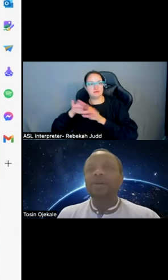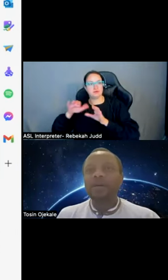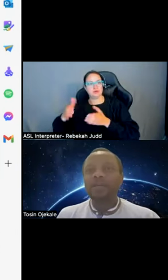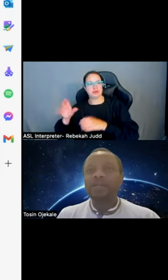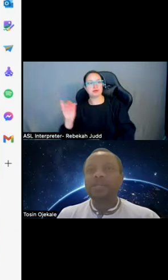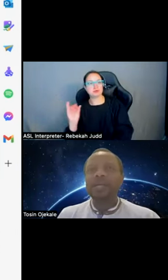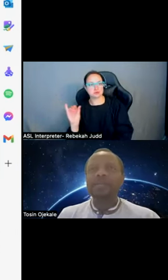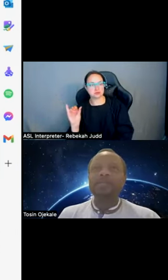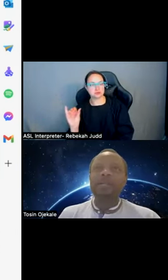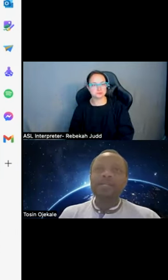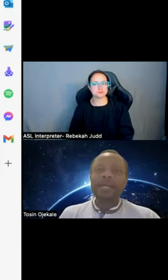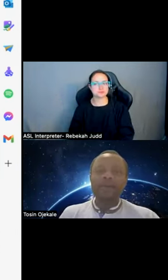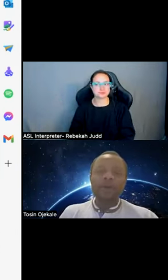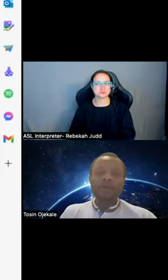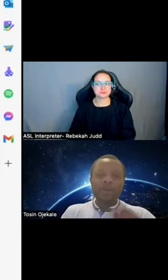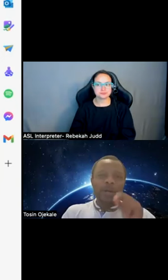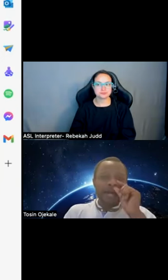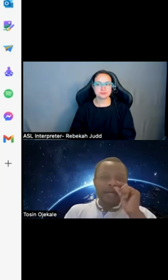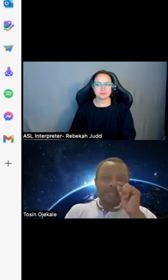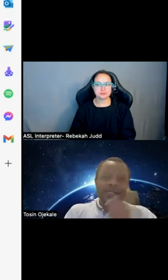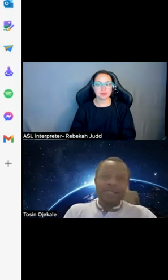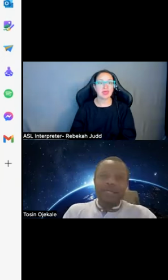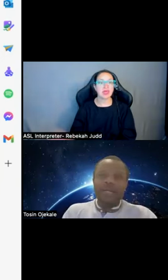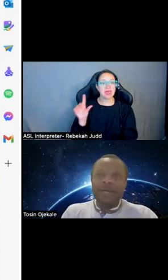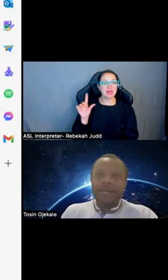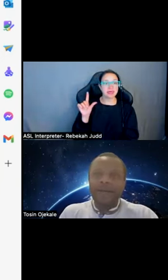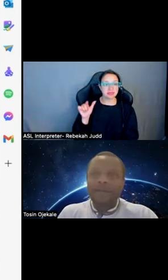thing. Then later we also had